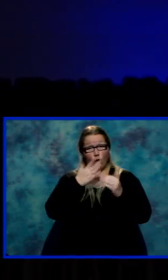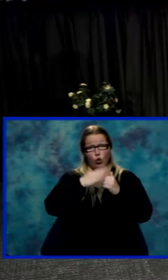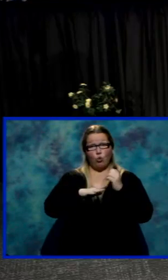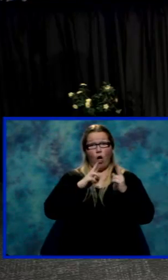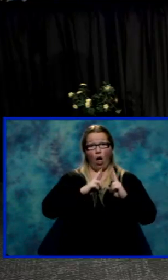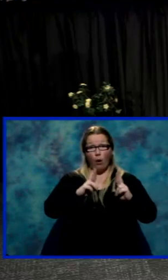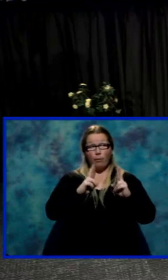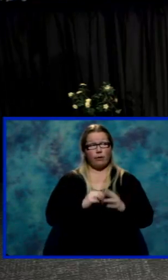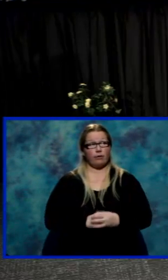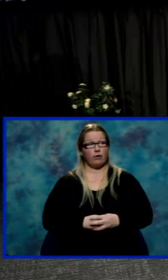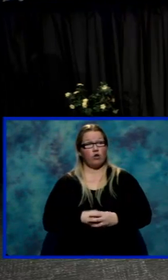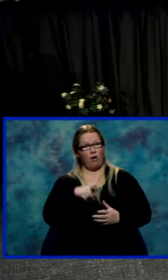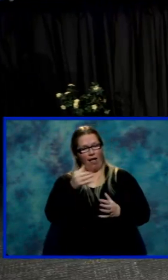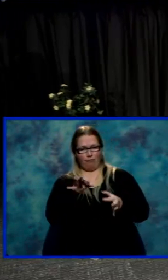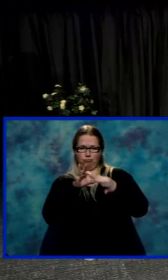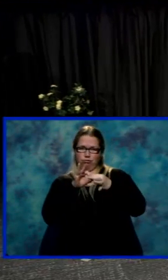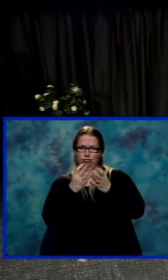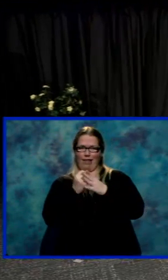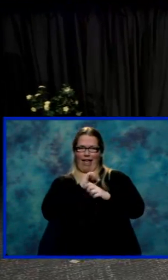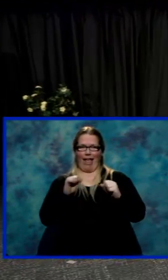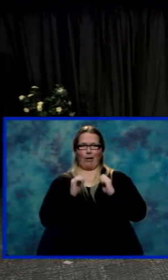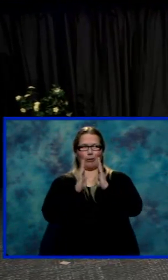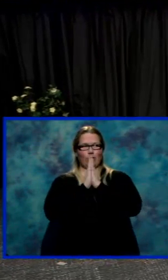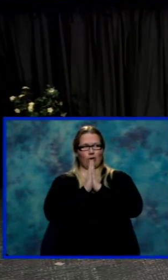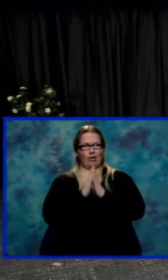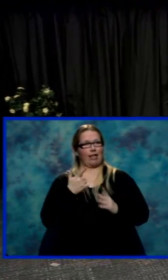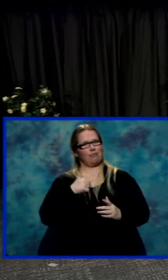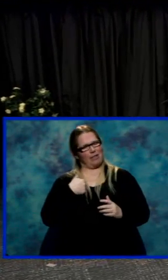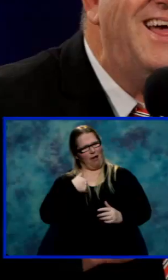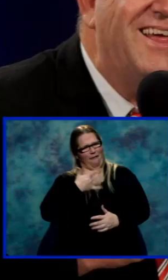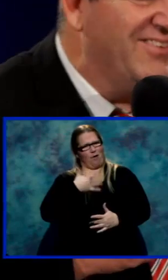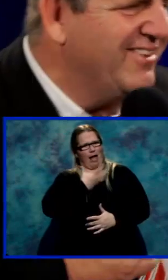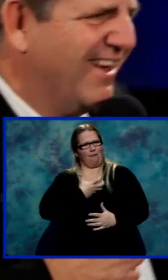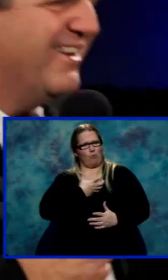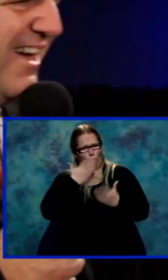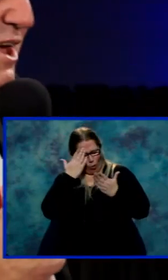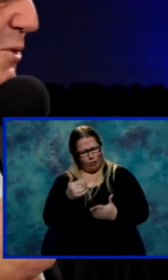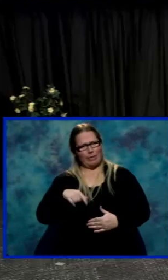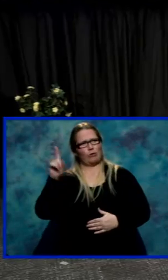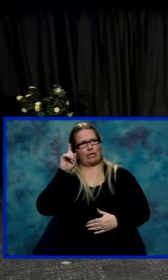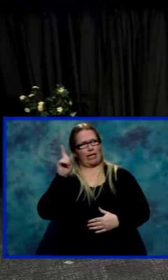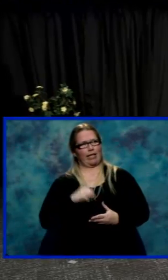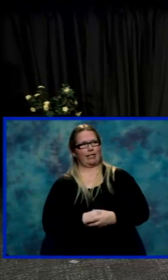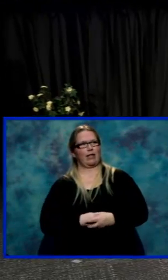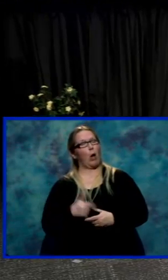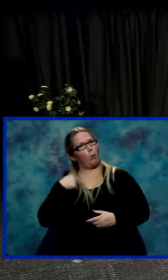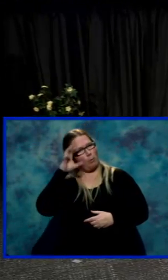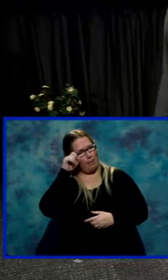then you've got an affinity with New Hope, don't you? Absolutely. I was feeling very comfortable worshiping here this morning. It was fantastic. Yes. Okay, we'll remember